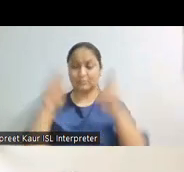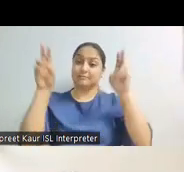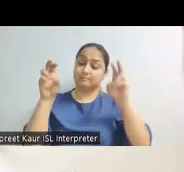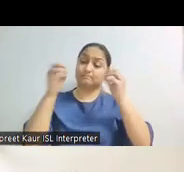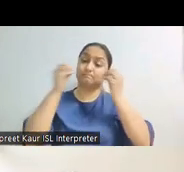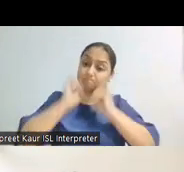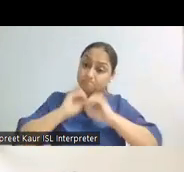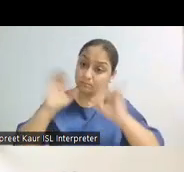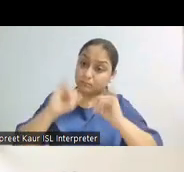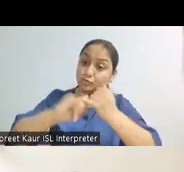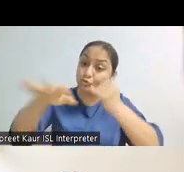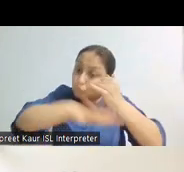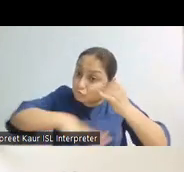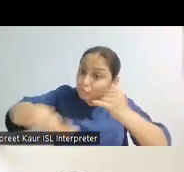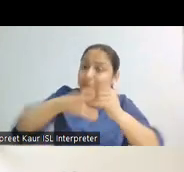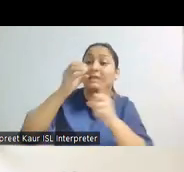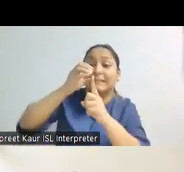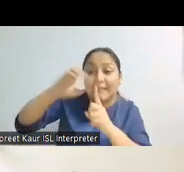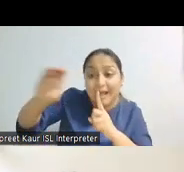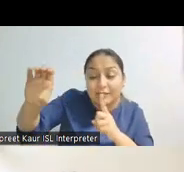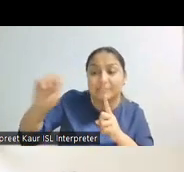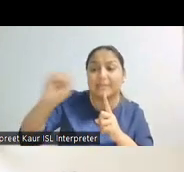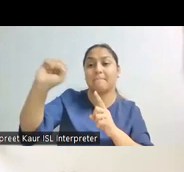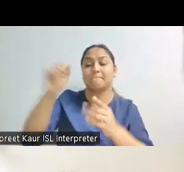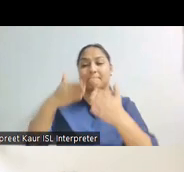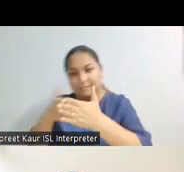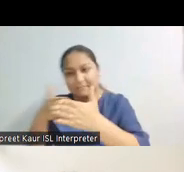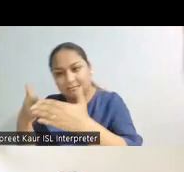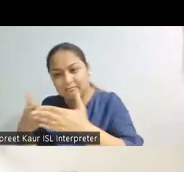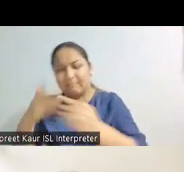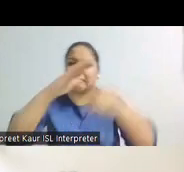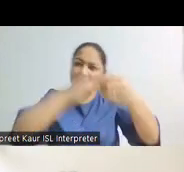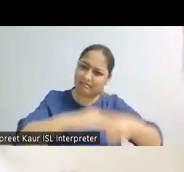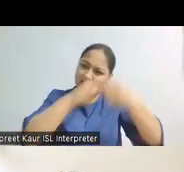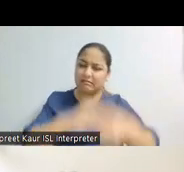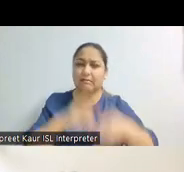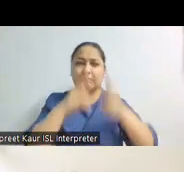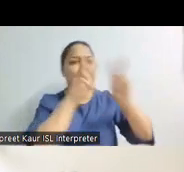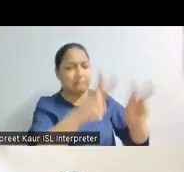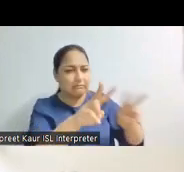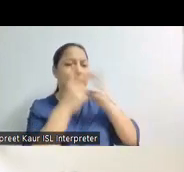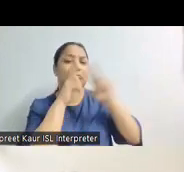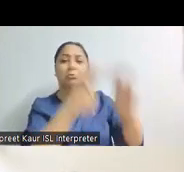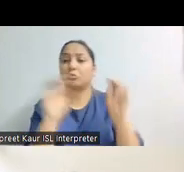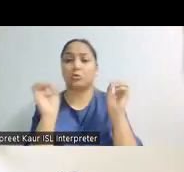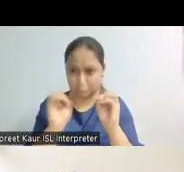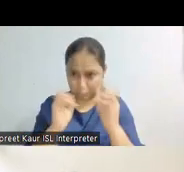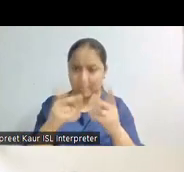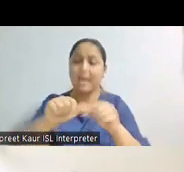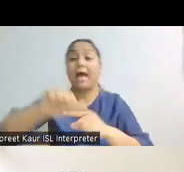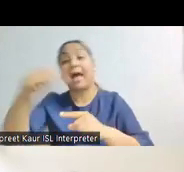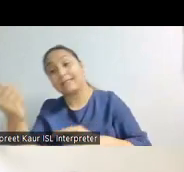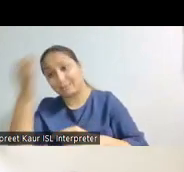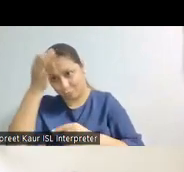cultural barriers, gender stereotypes and biases, both visible as well as invisible, and other challenges